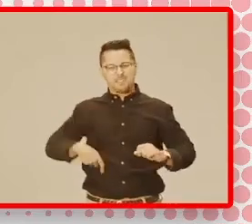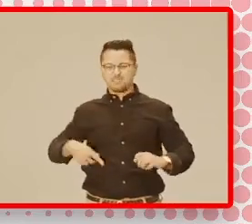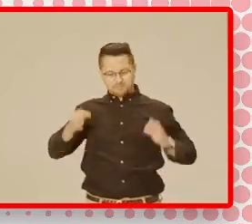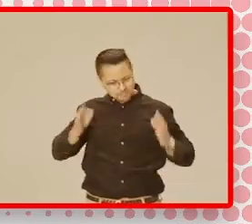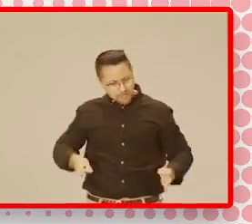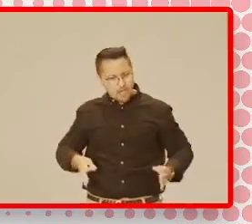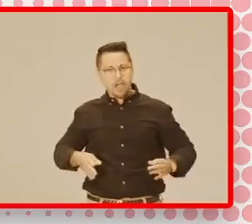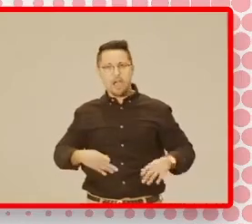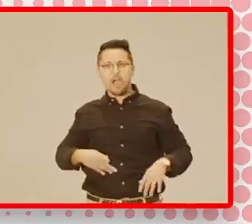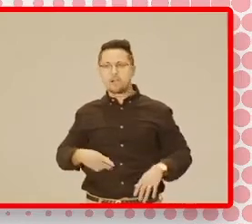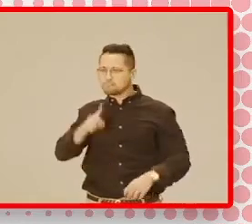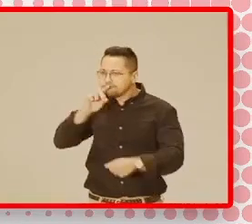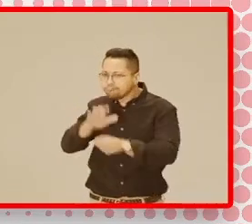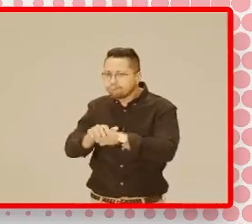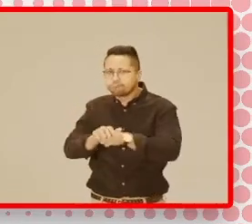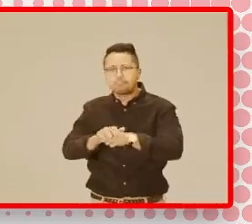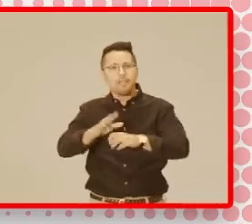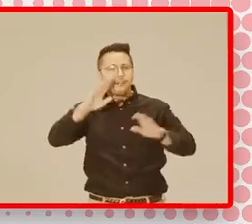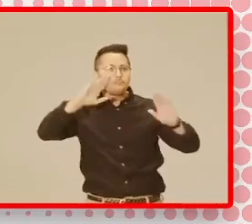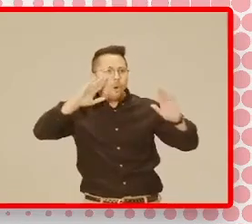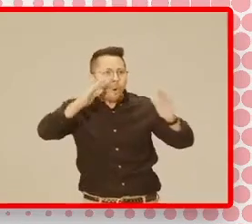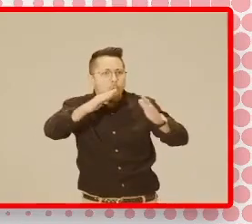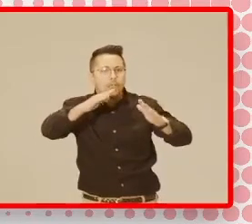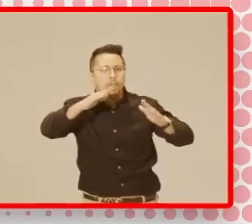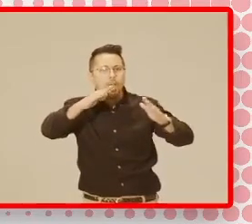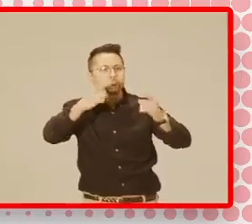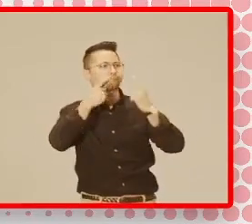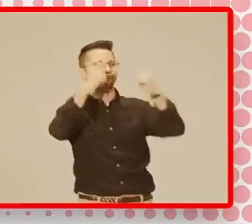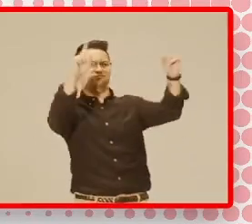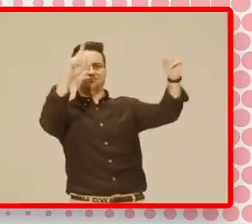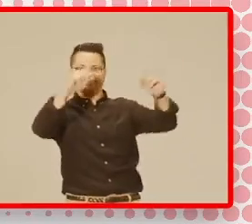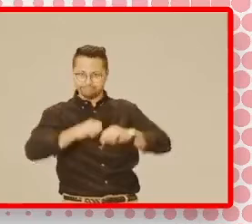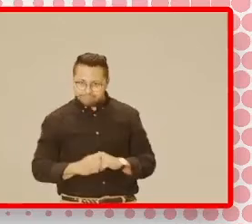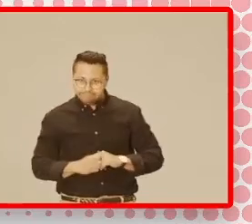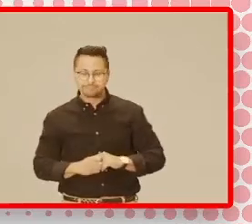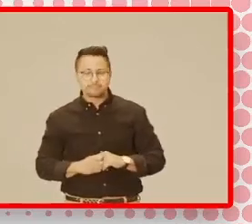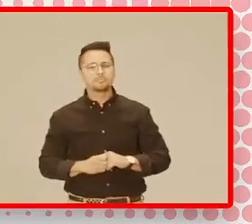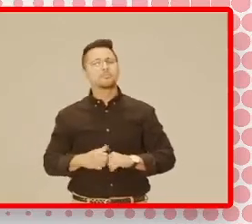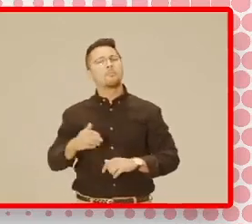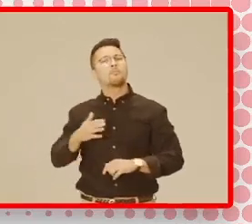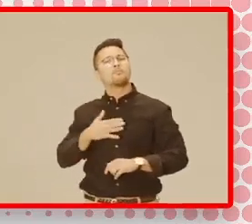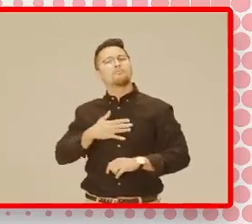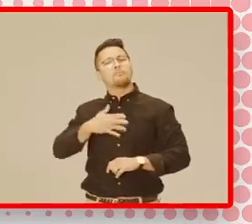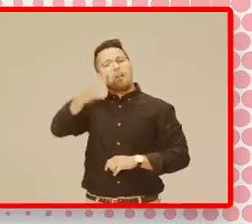focus, succeed. I asked my dad,